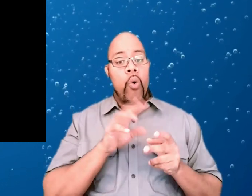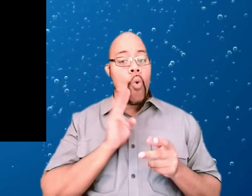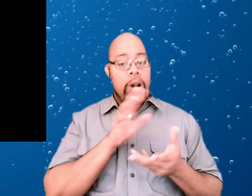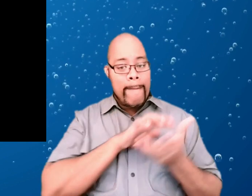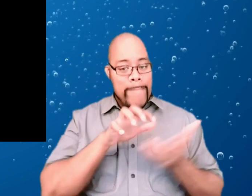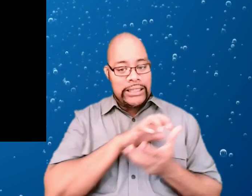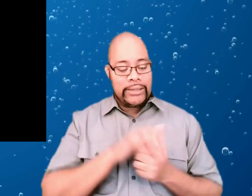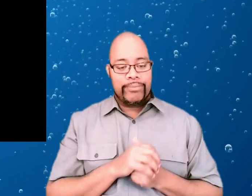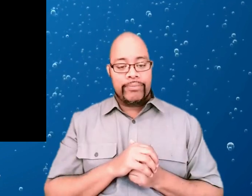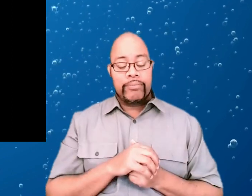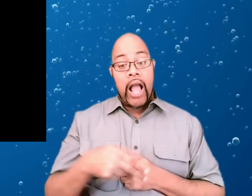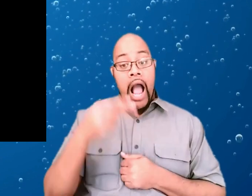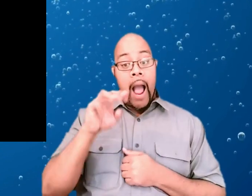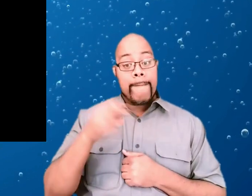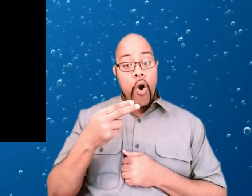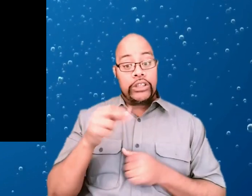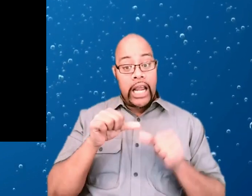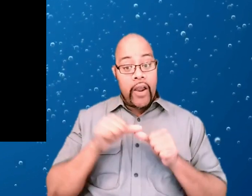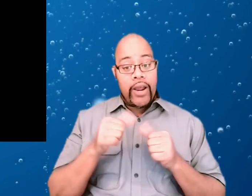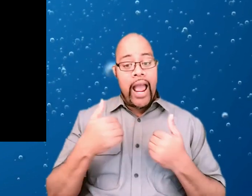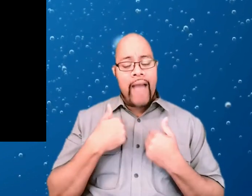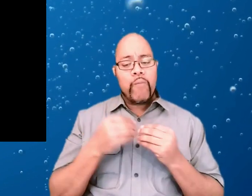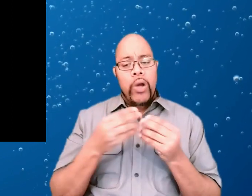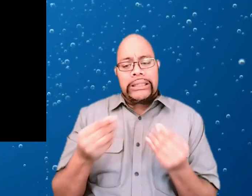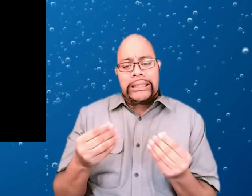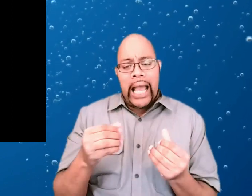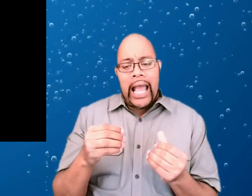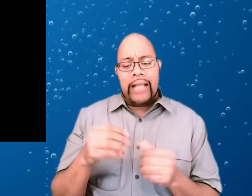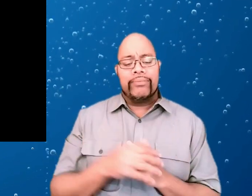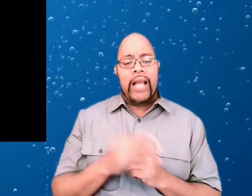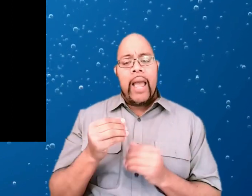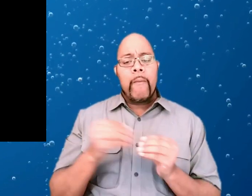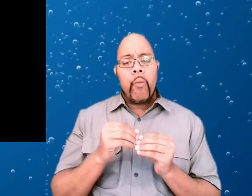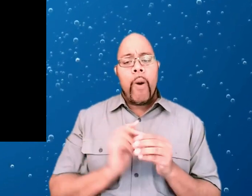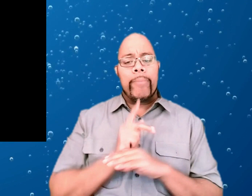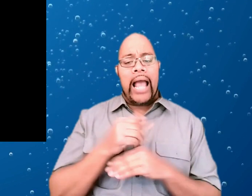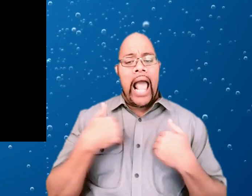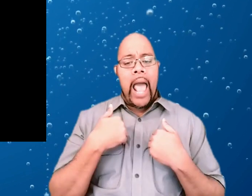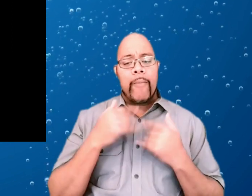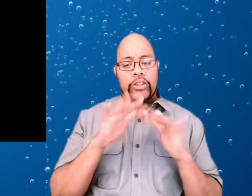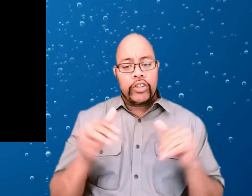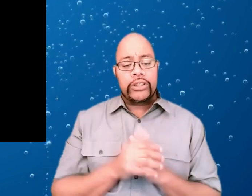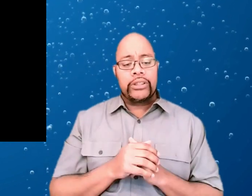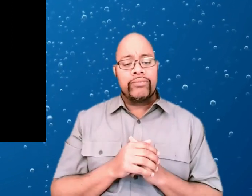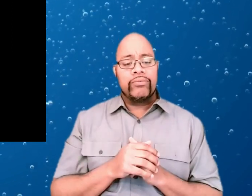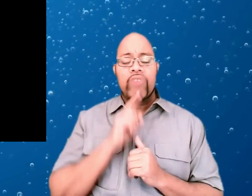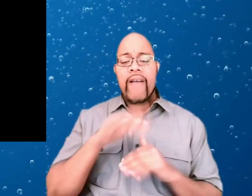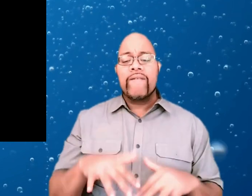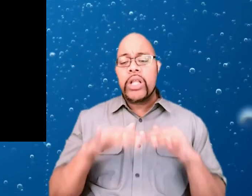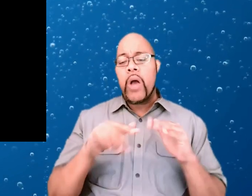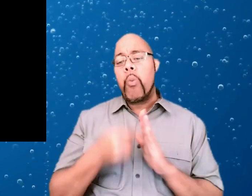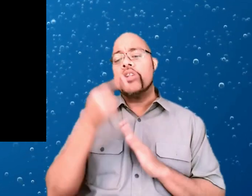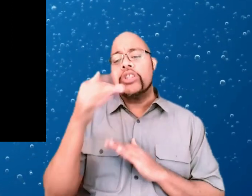and mix. The high marsh zone possesses sandier soil and greater plant and animal diversity, while only being